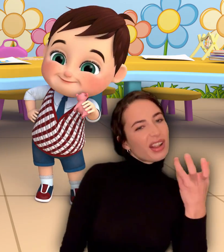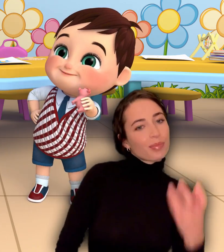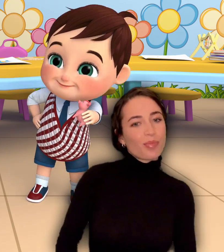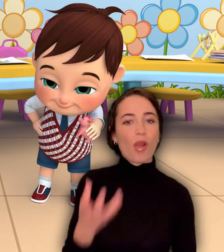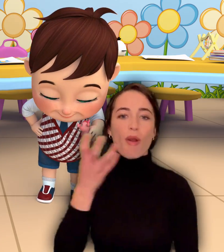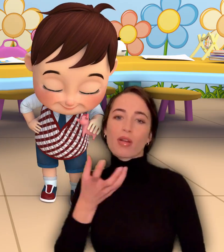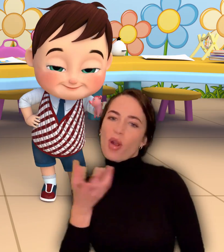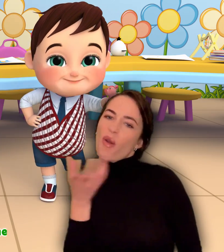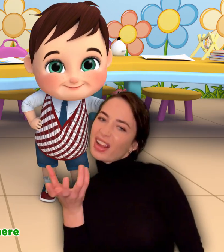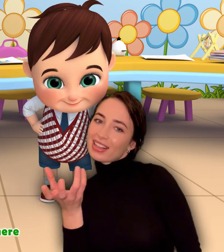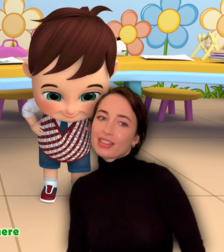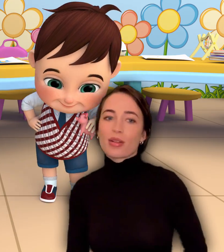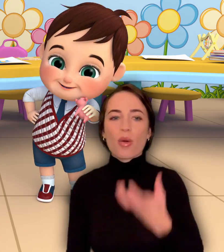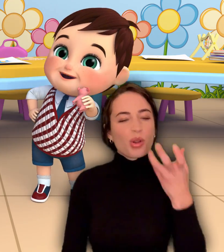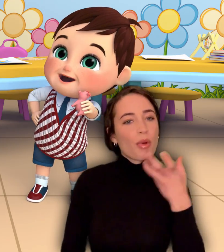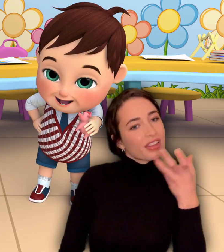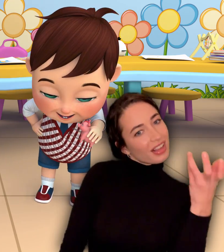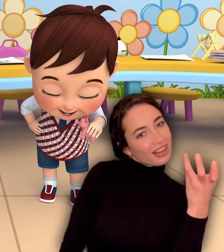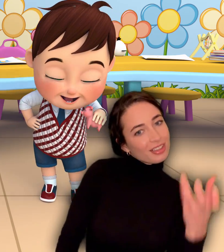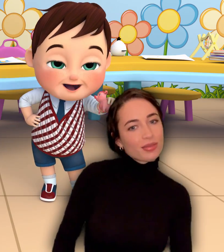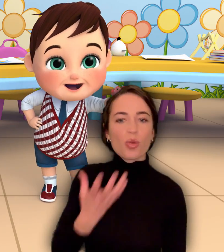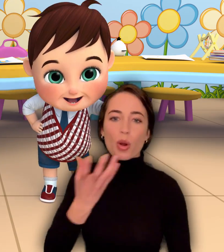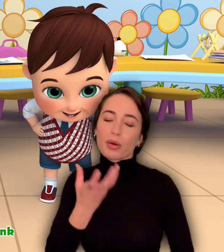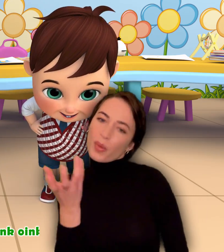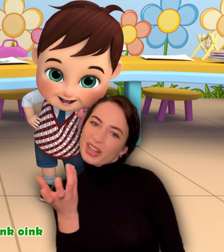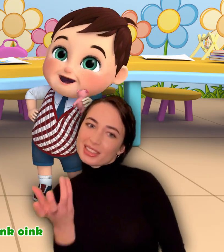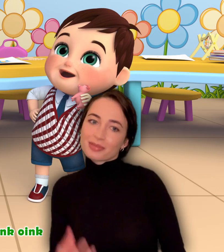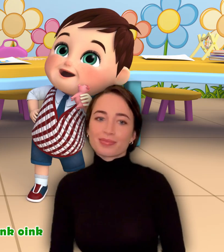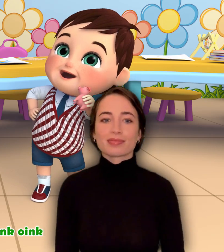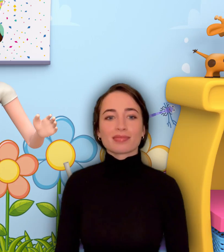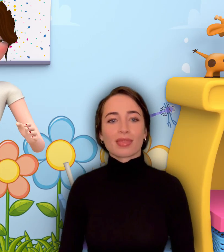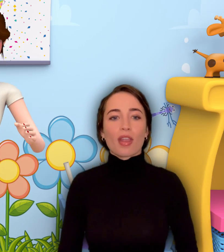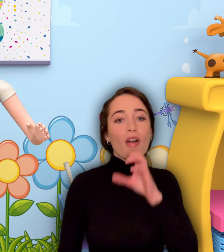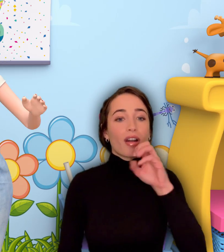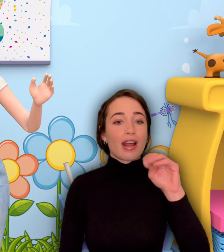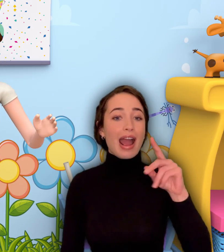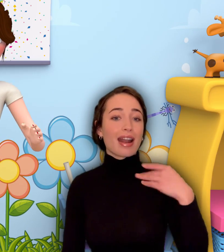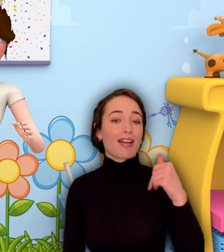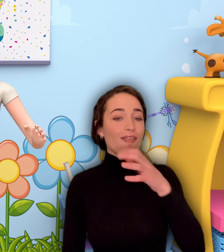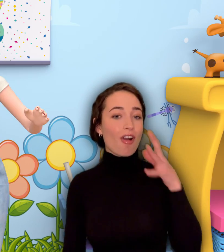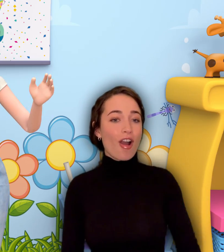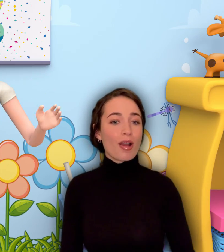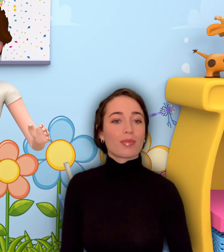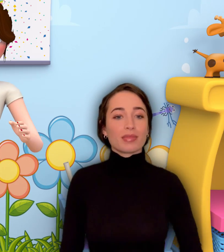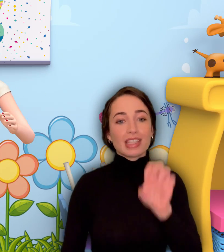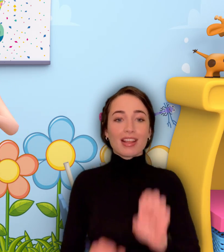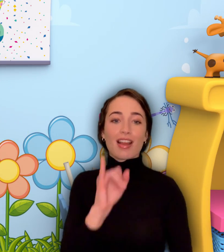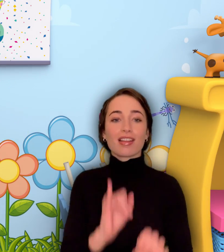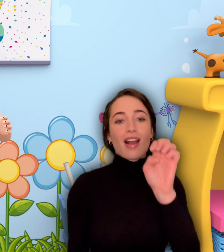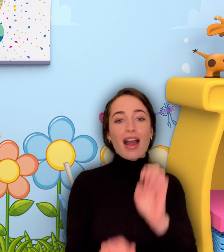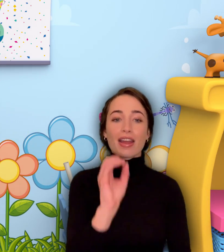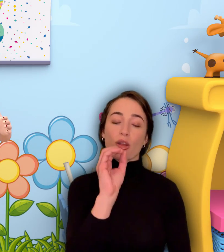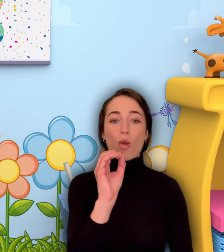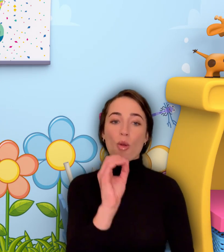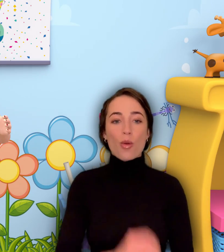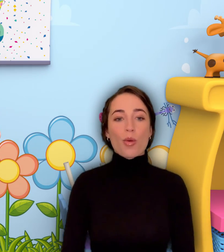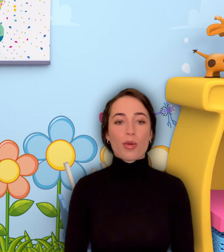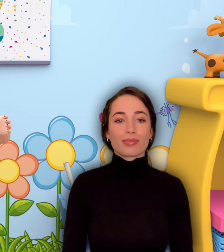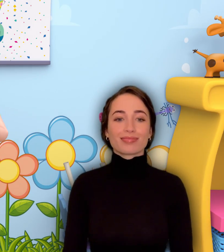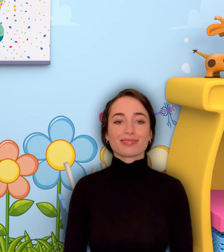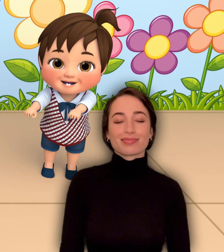with an oink oink here and an oink oink there here an oink there and oink everywhere an oink oink Old McDonald had a farm e